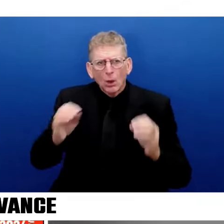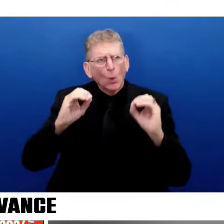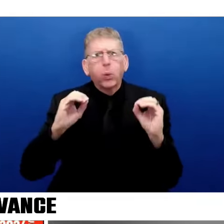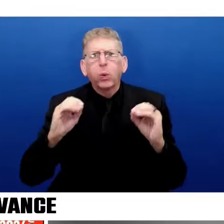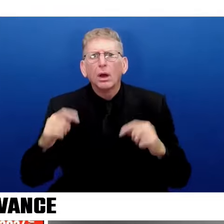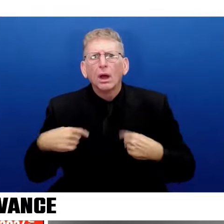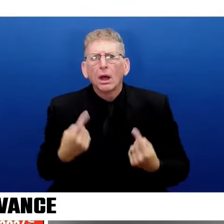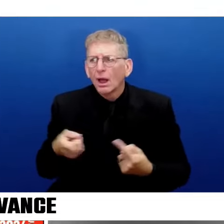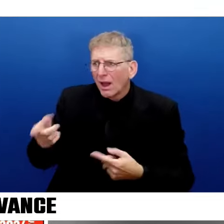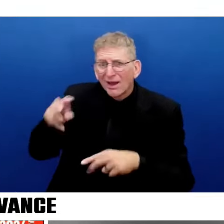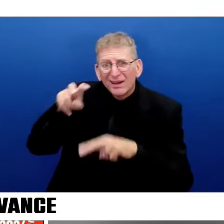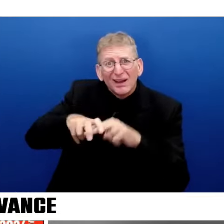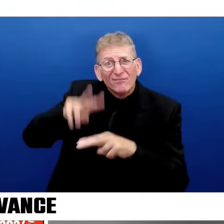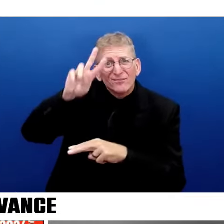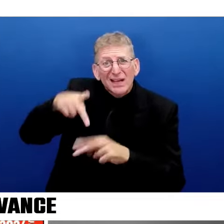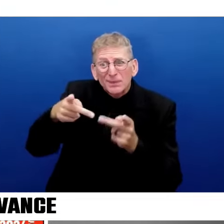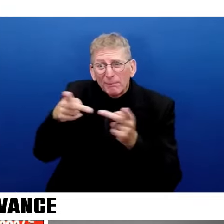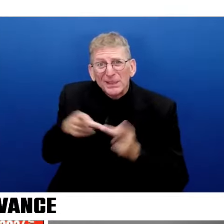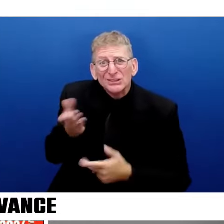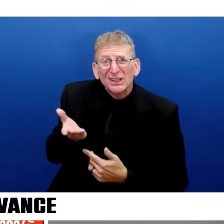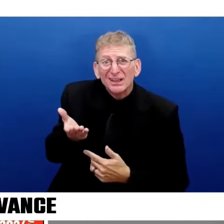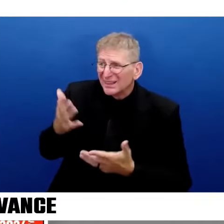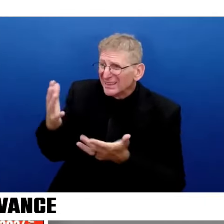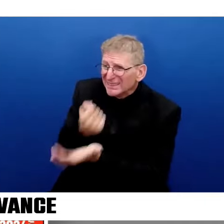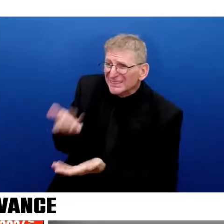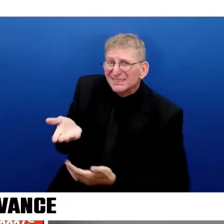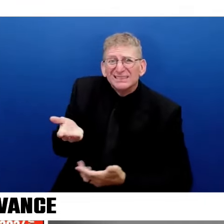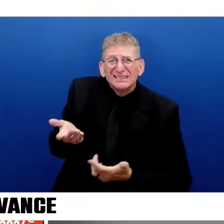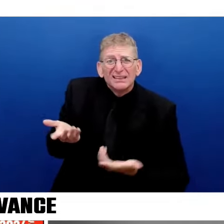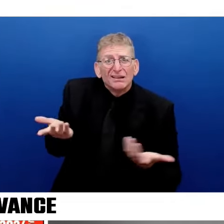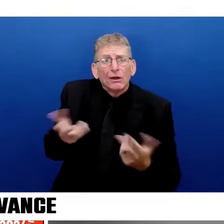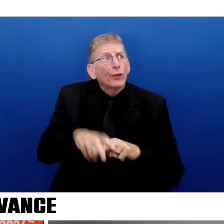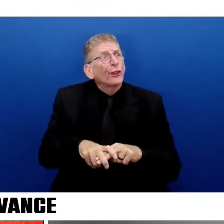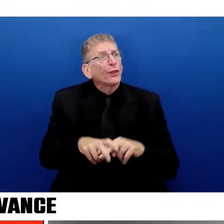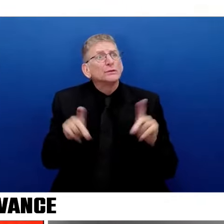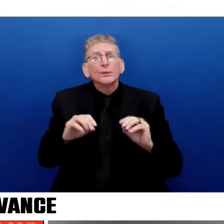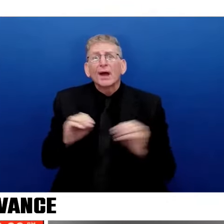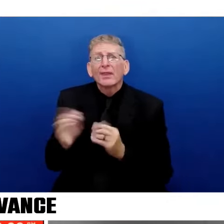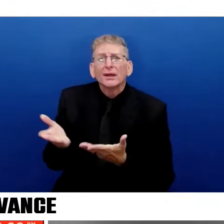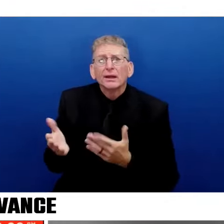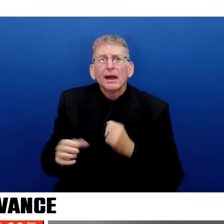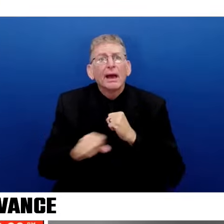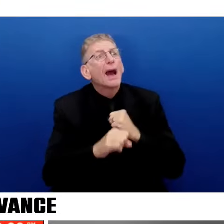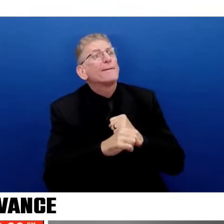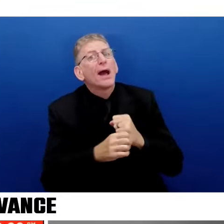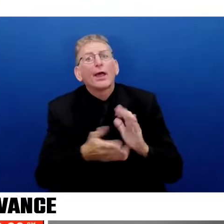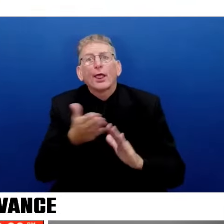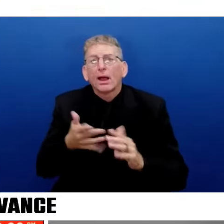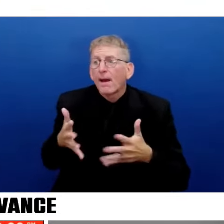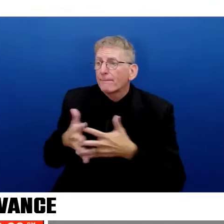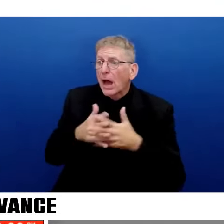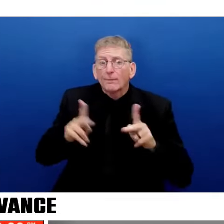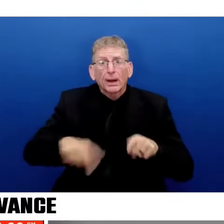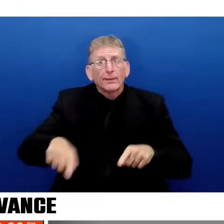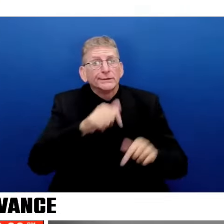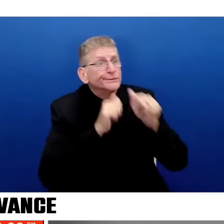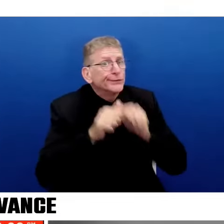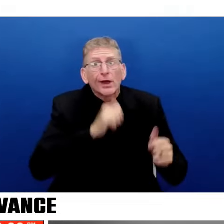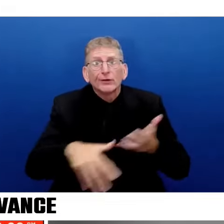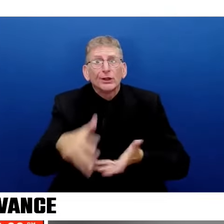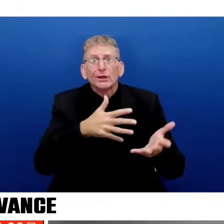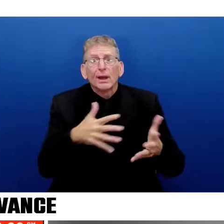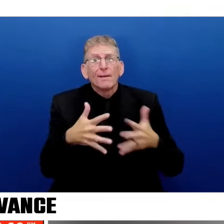and campaign and do nothing while Americans find the American dream of homeownership completely unaffordable. Now, you asked, Margaret, what